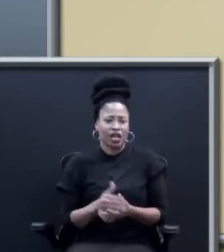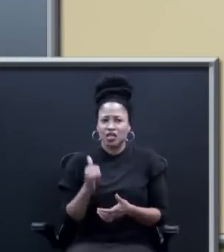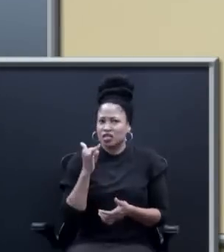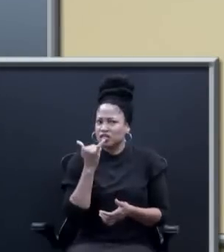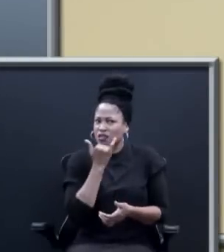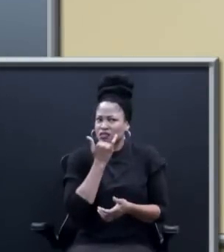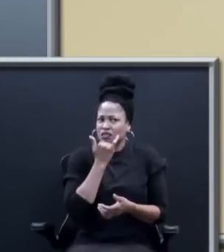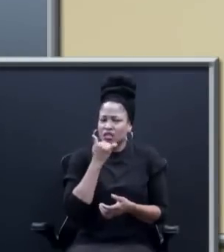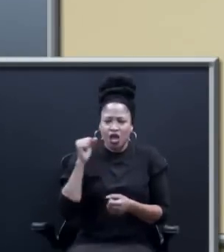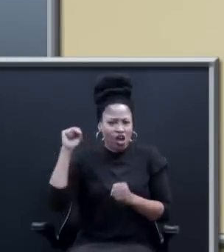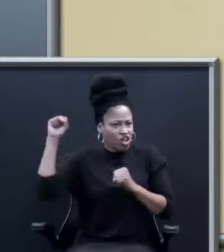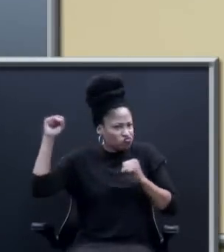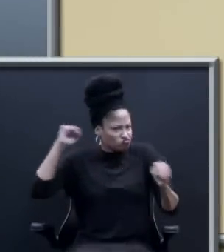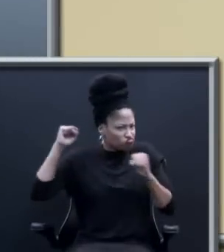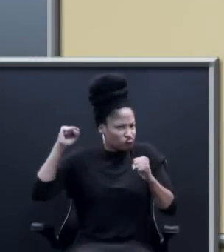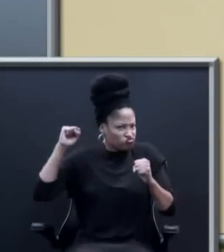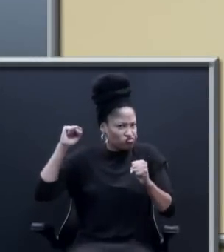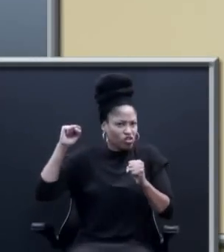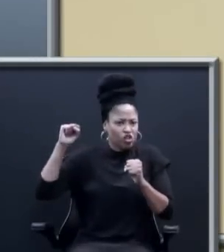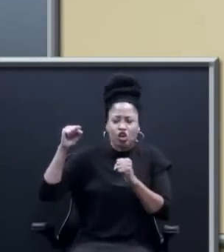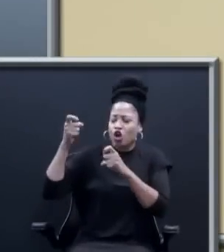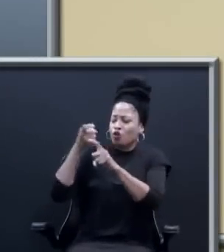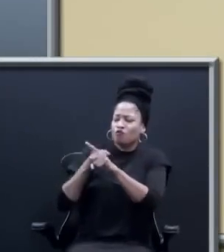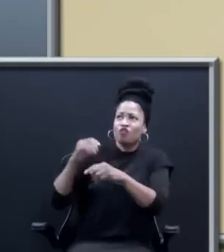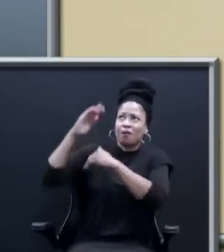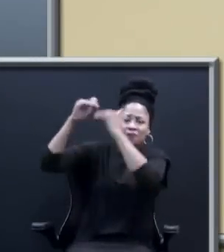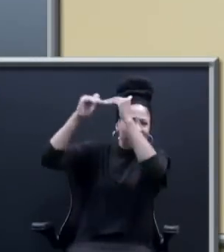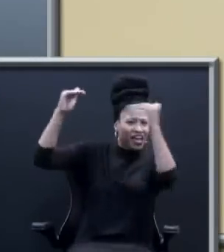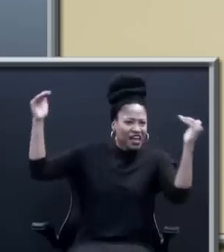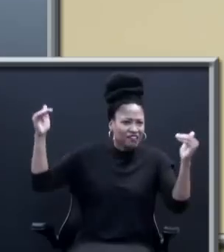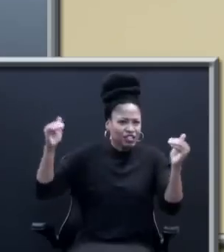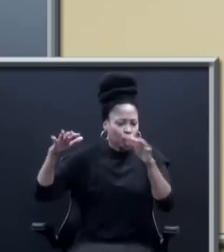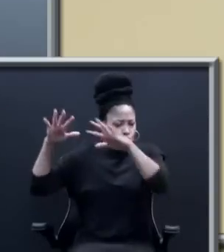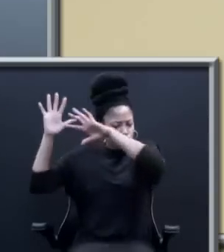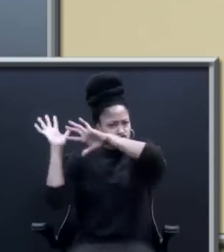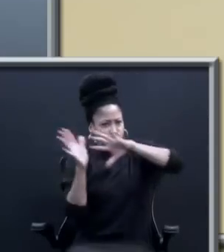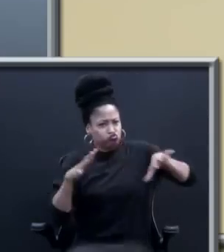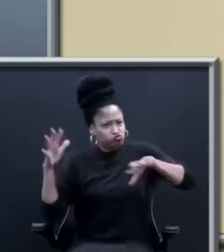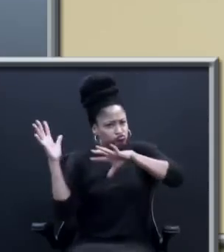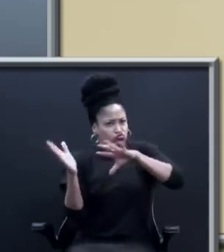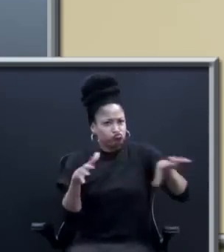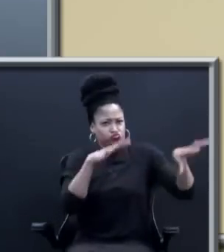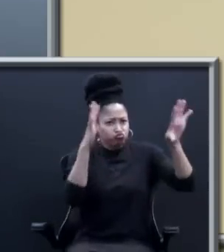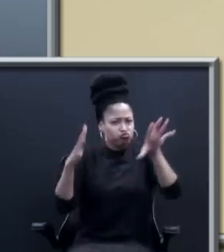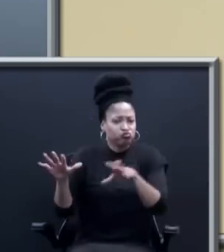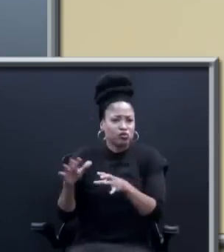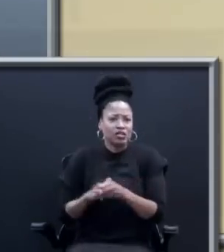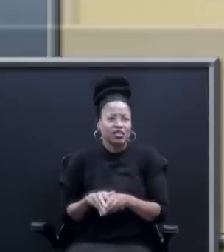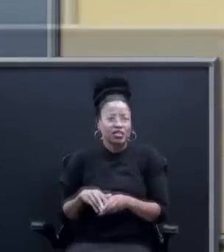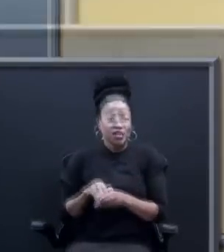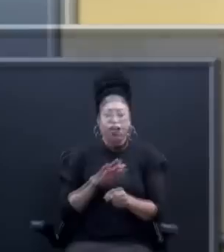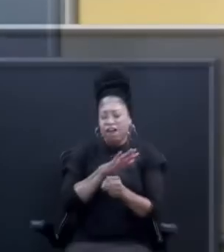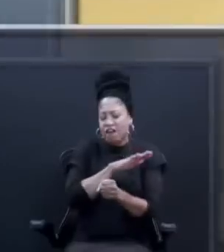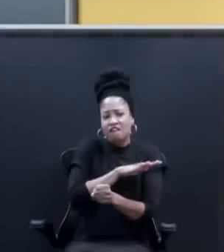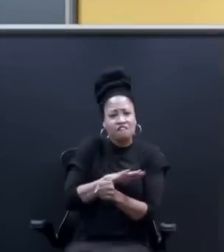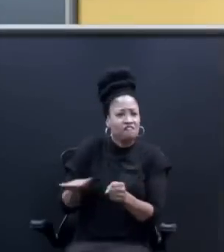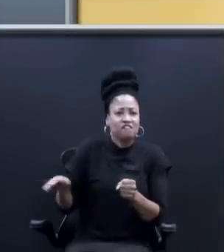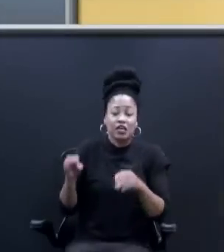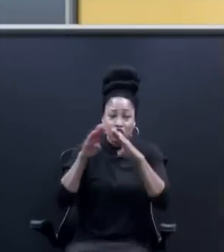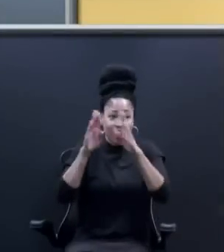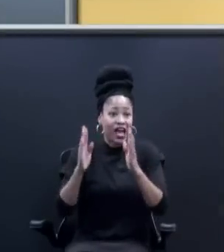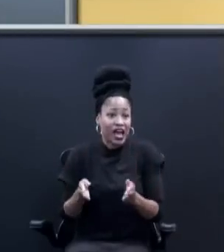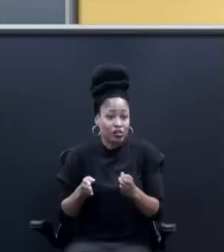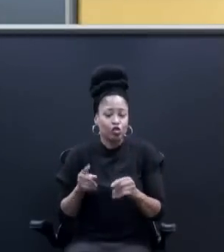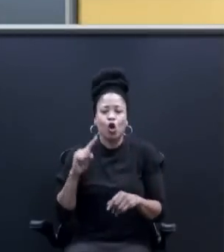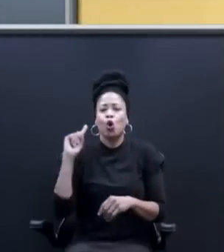from heaven as of a rushing mighty wind. And it filled all the house where they were sitting. Now, we explain all this in detail when